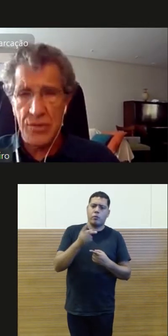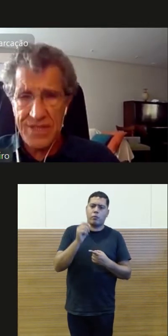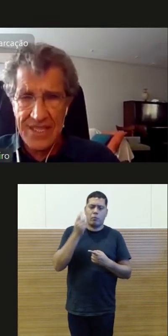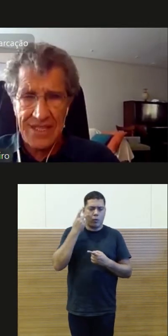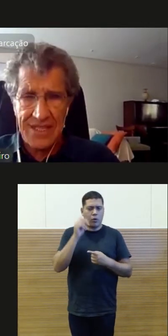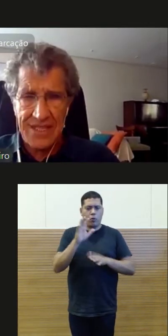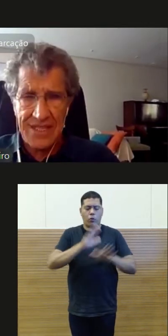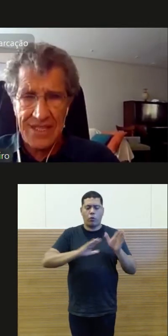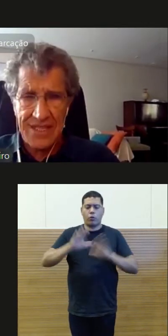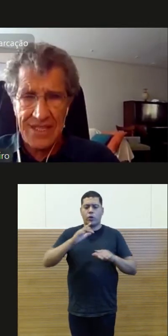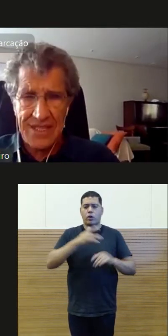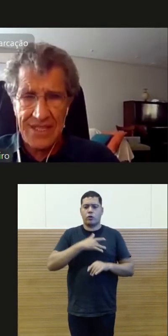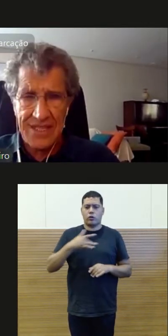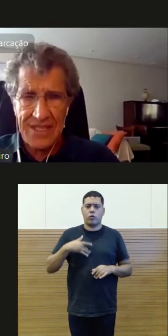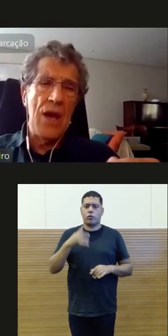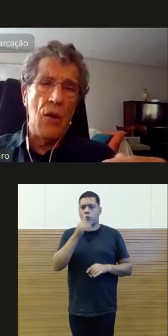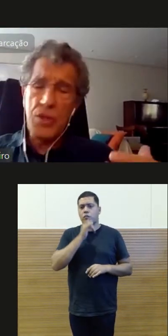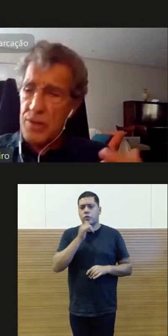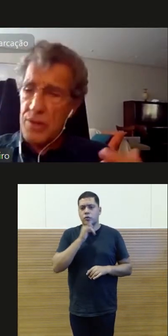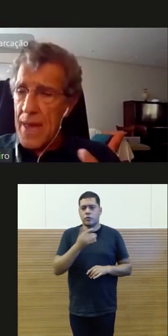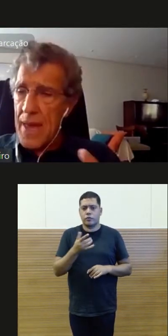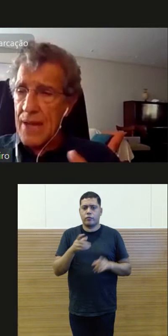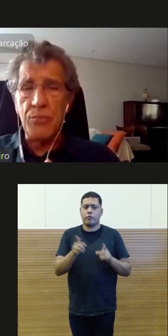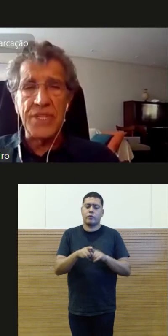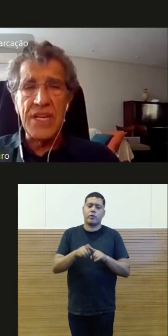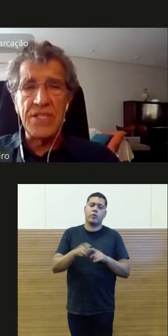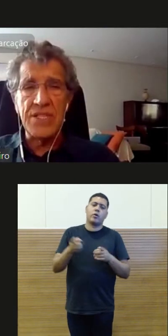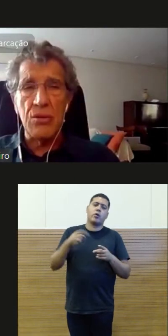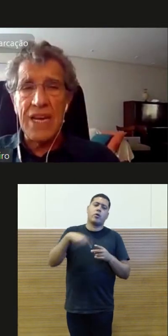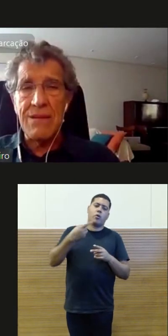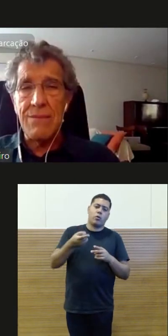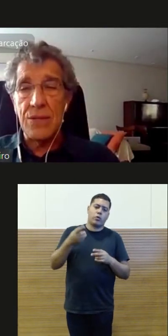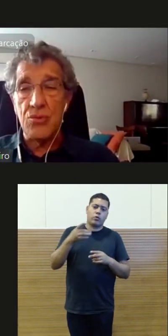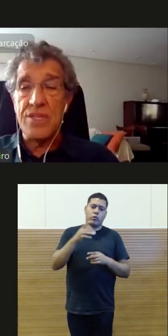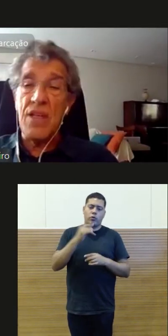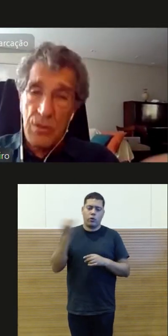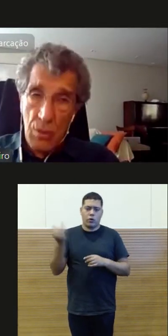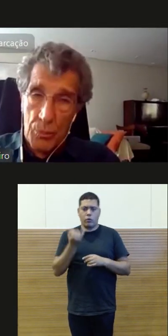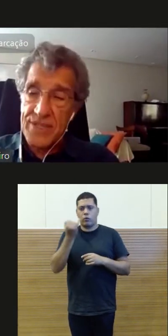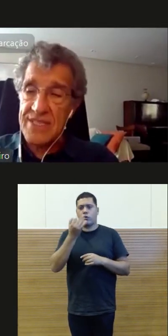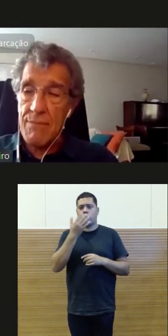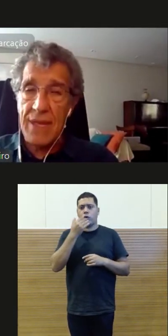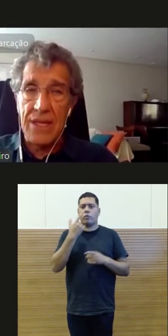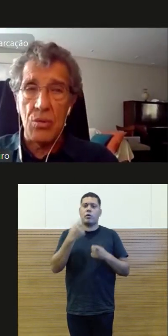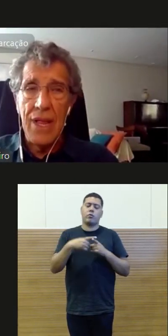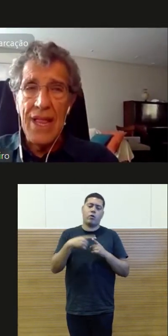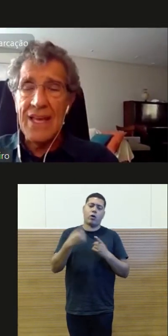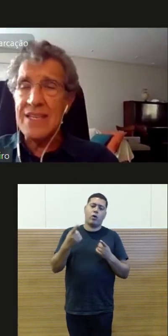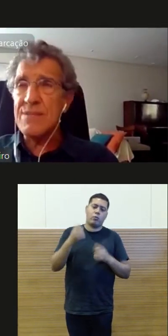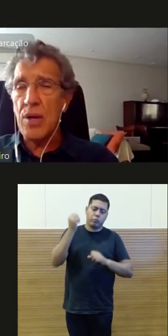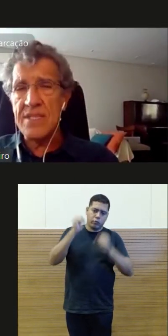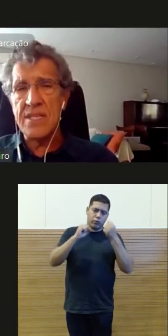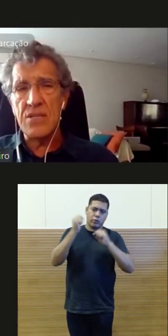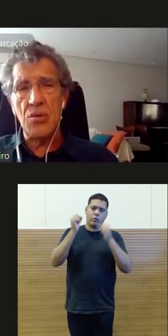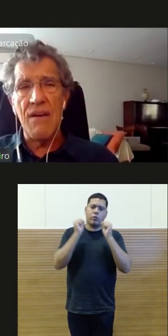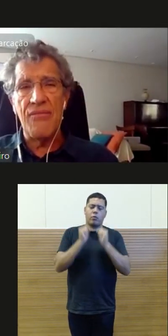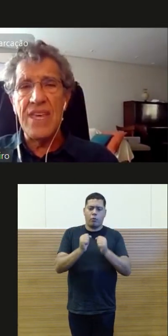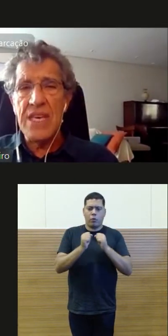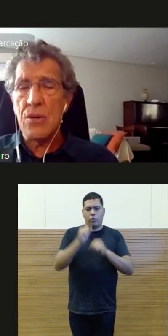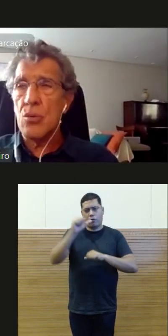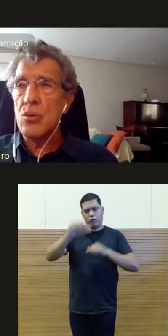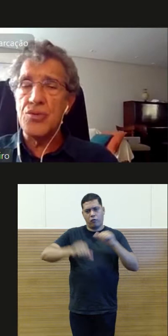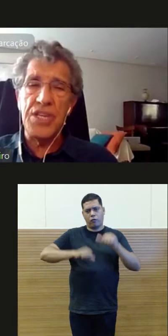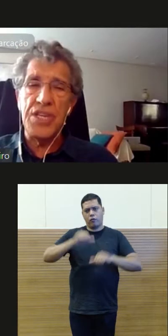for the protection of health. For example, the antioxidants. Another important aspect is the food. Due to their